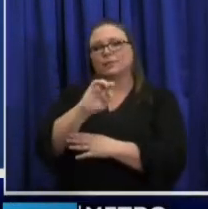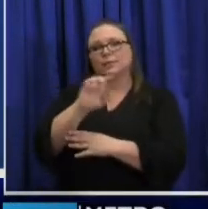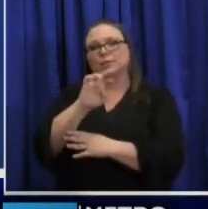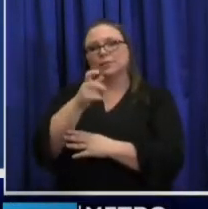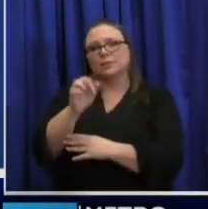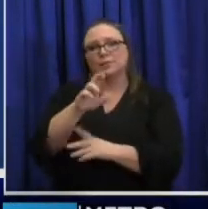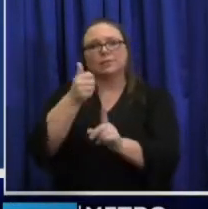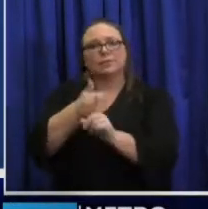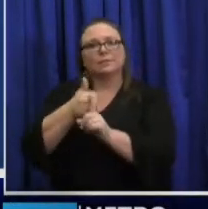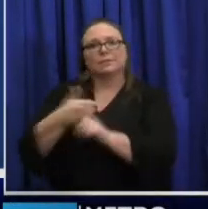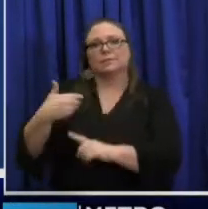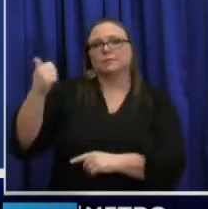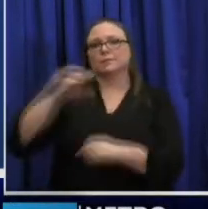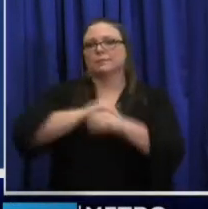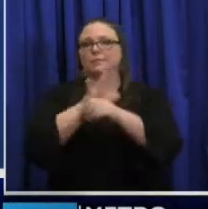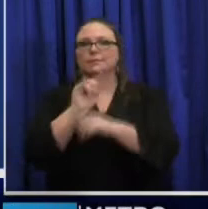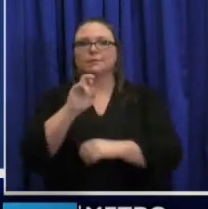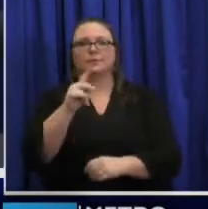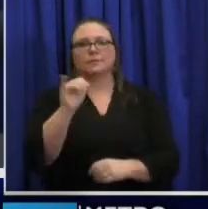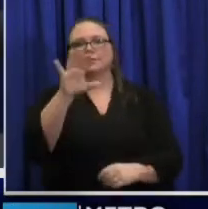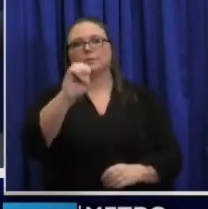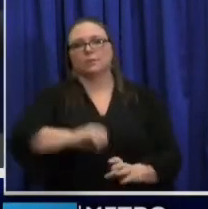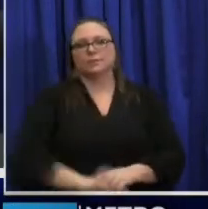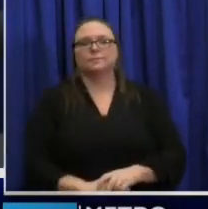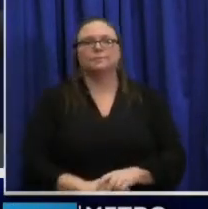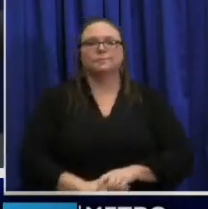Chair of the Metro Coronavirus Task Force.